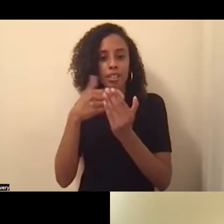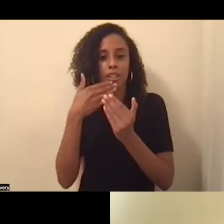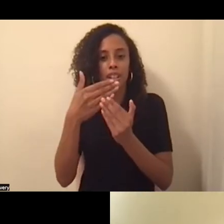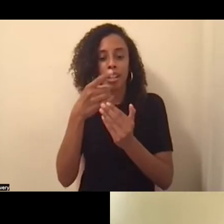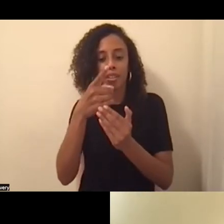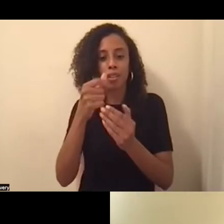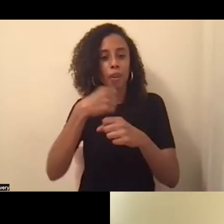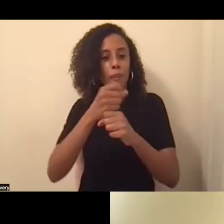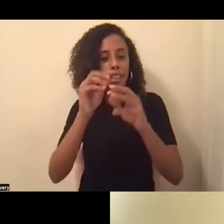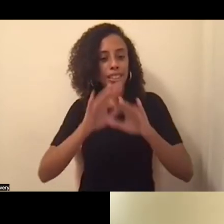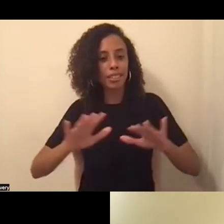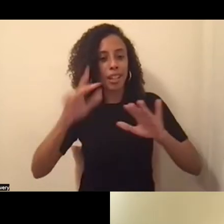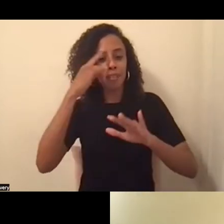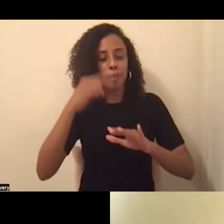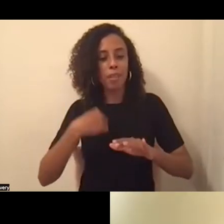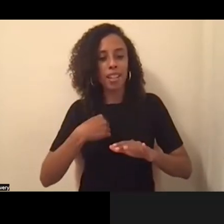for me. Thank y'all.